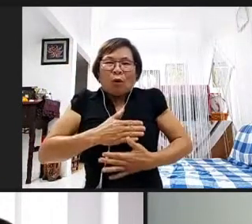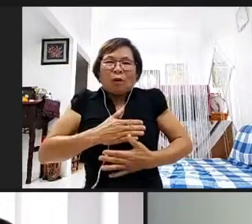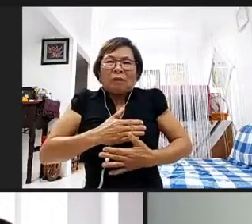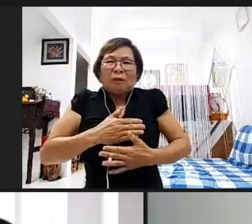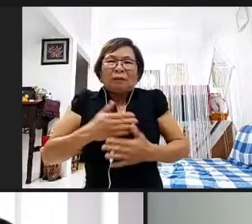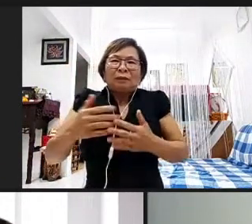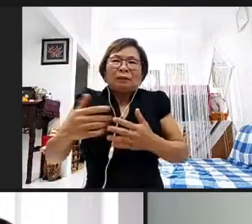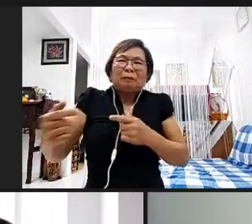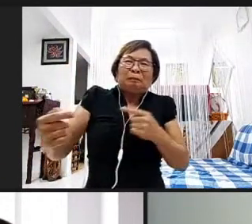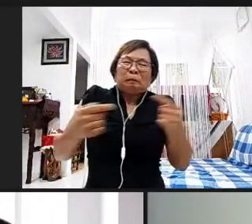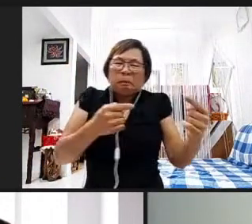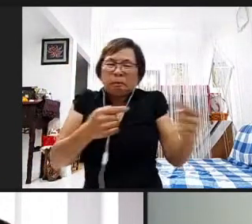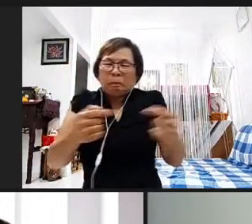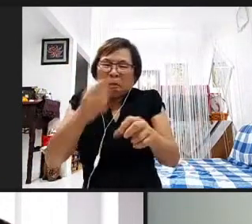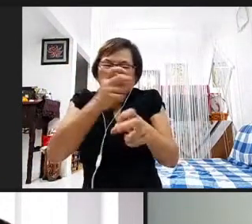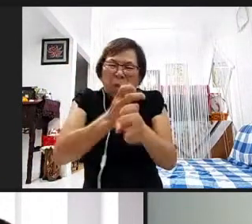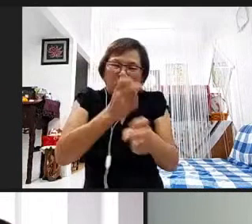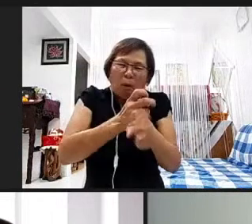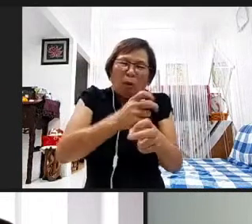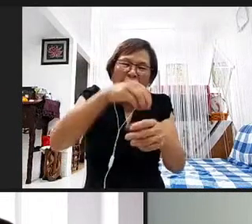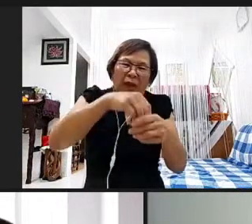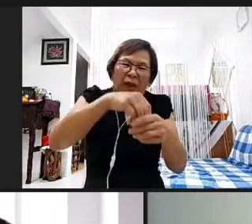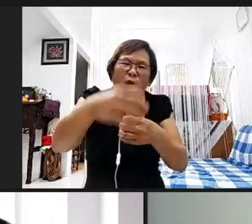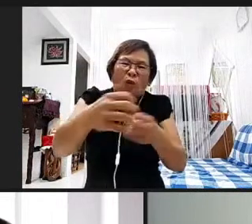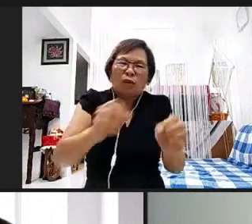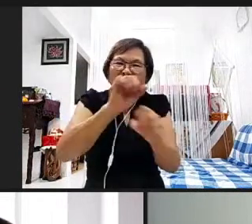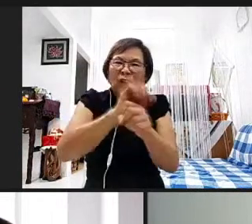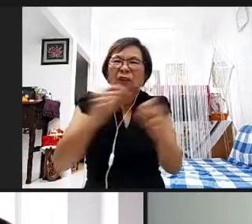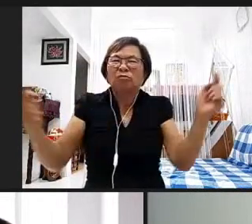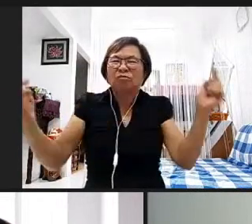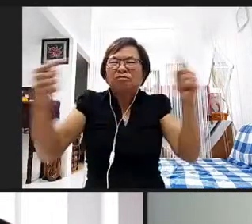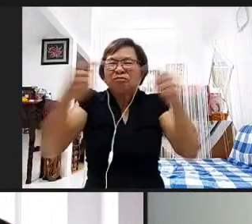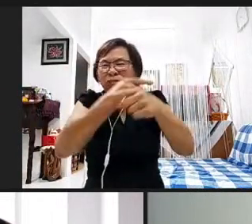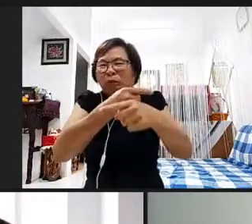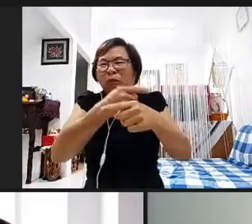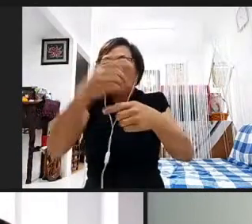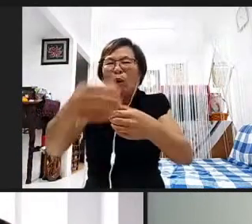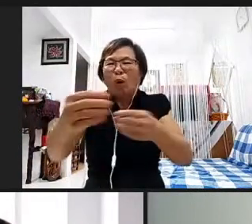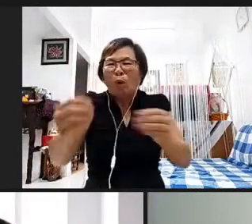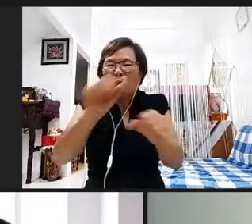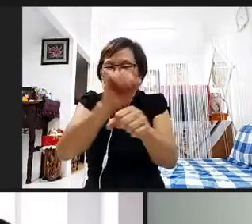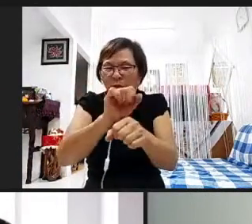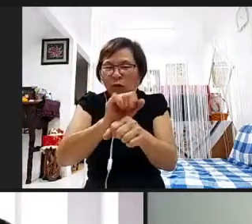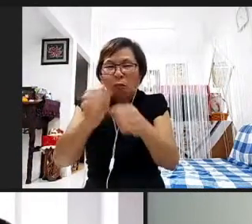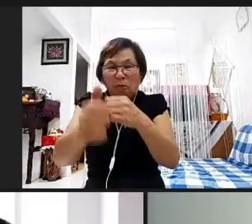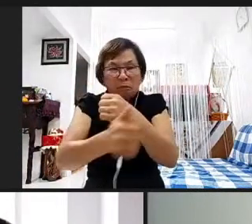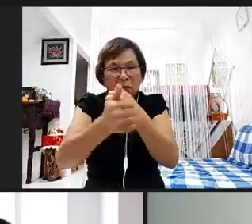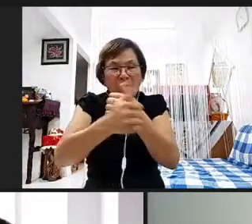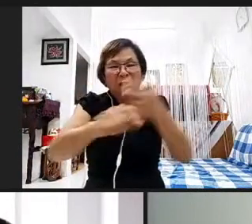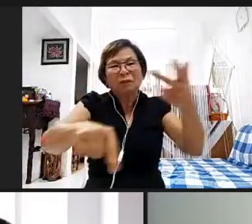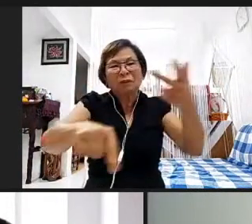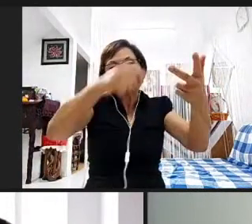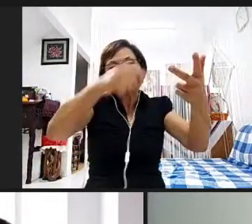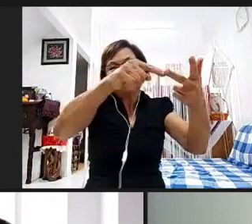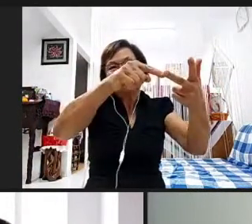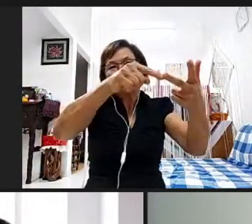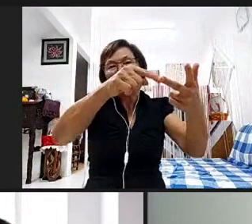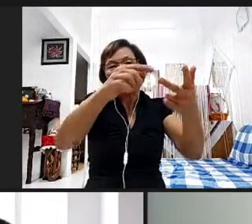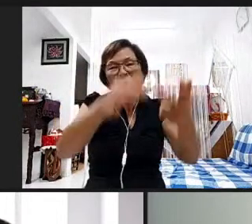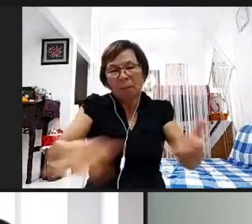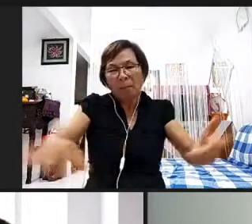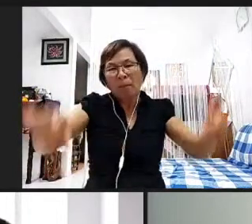at workplace, which conflict at workplace is very dangerous. And the third one, actually very